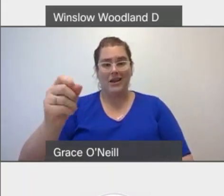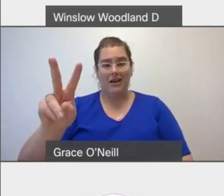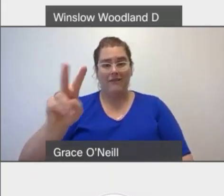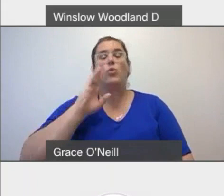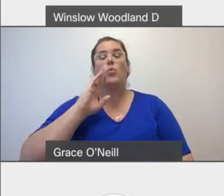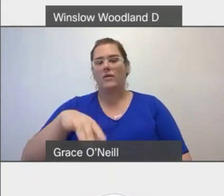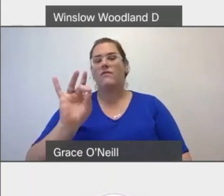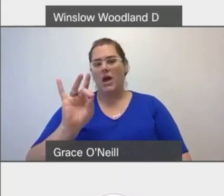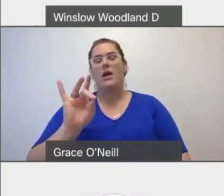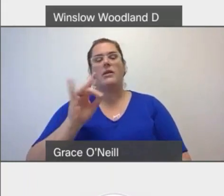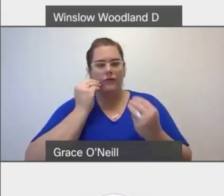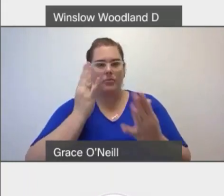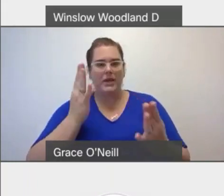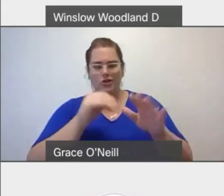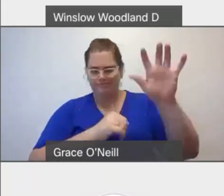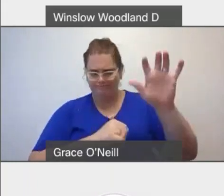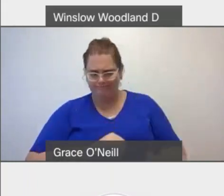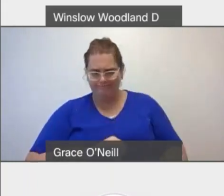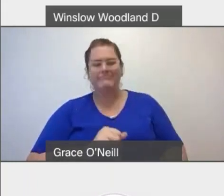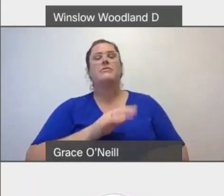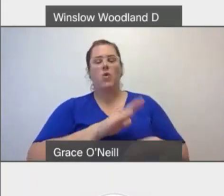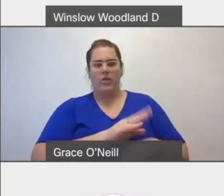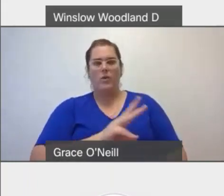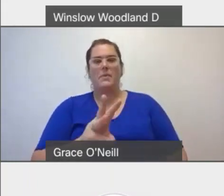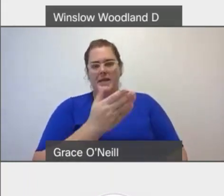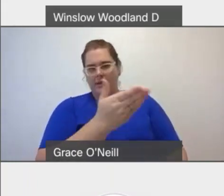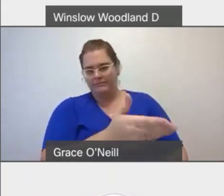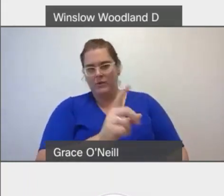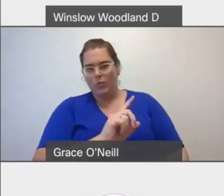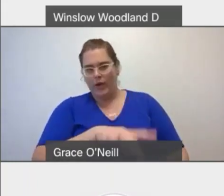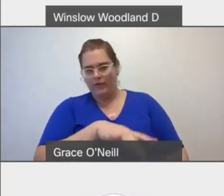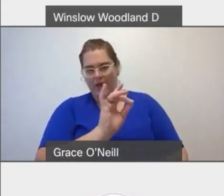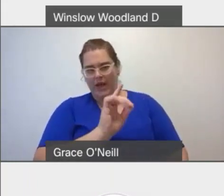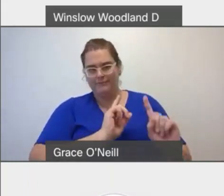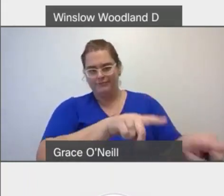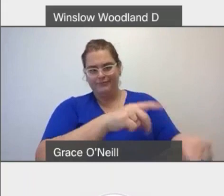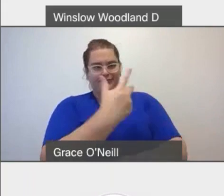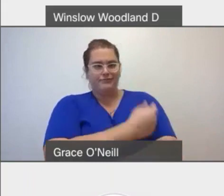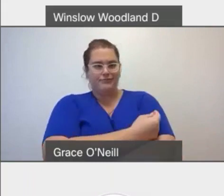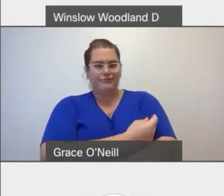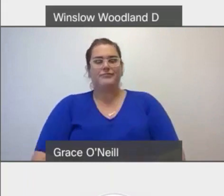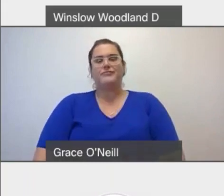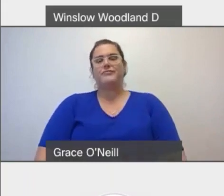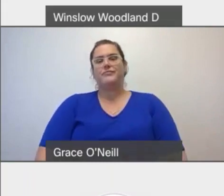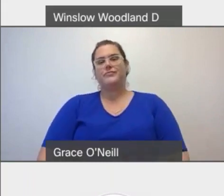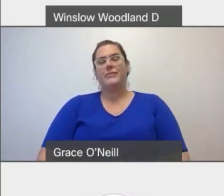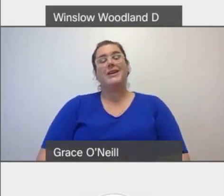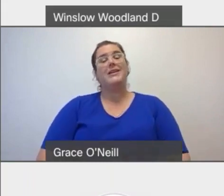And as I've said before, unlike when vaccines were first available last winter,